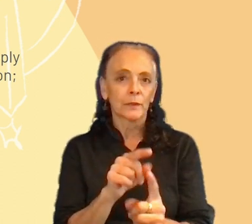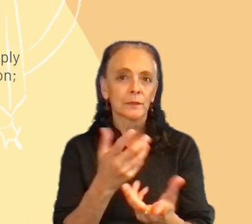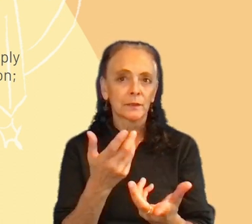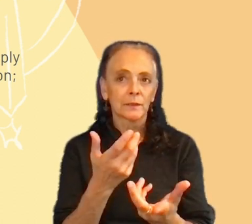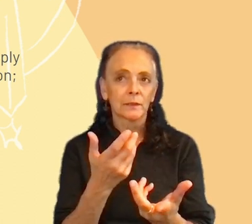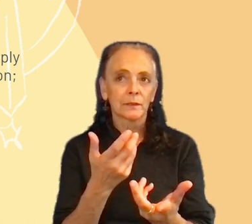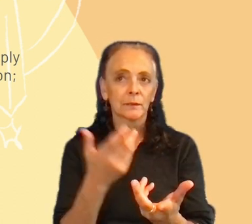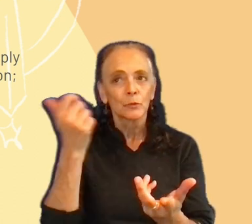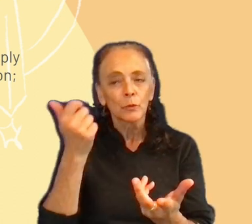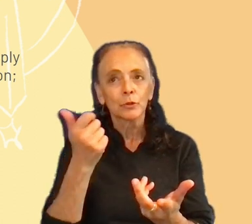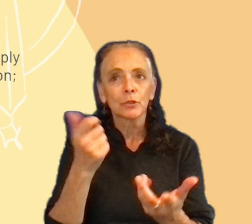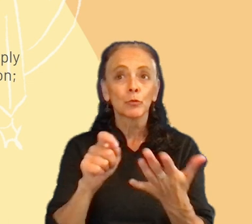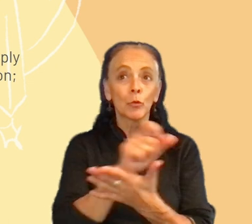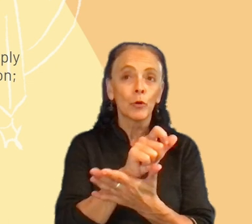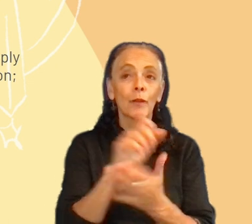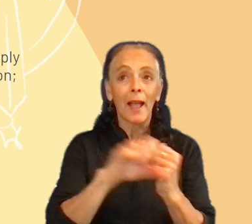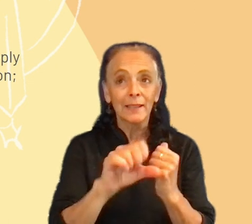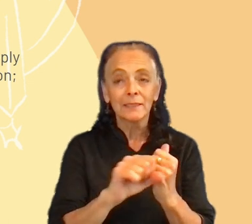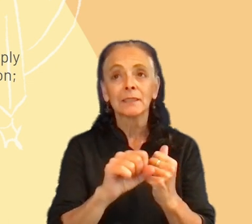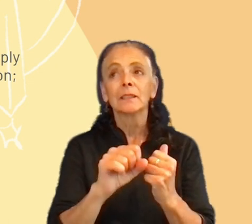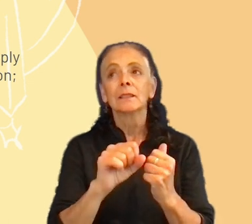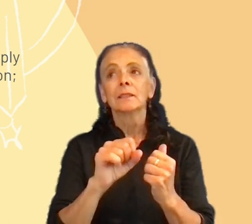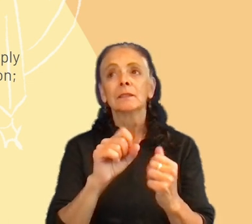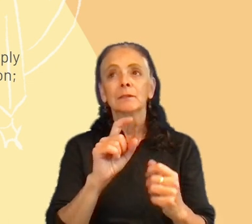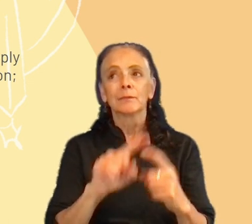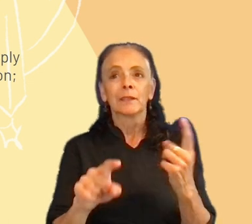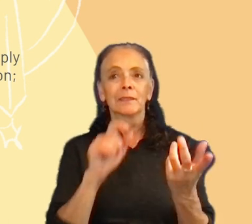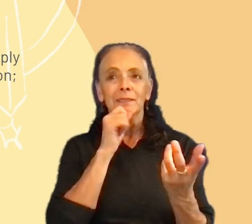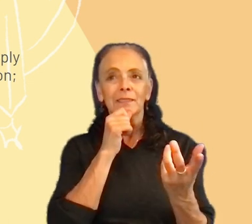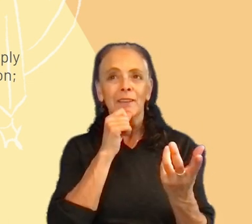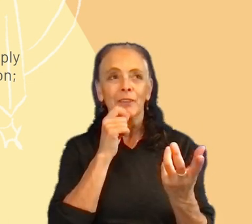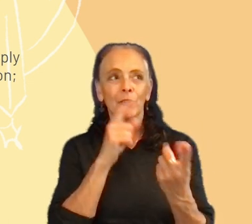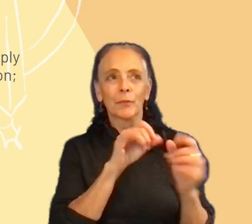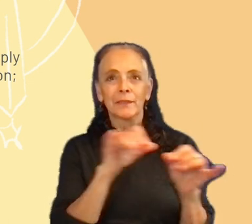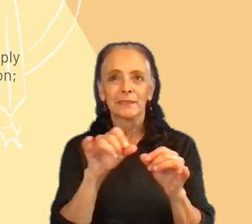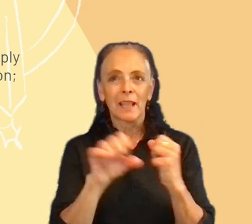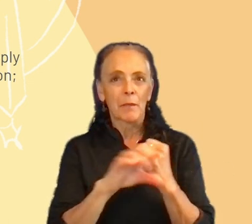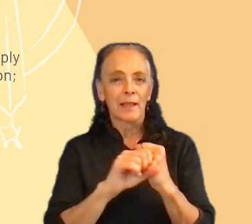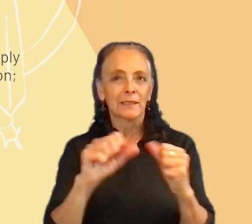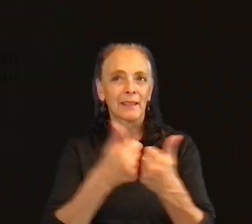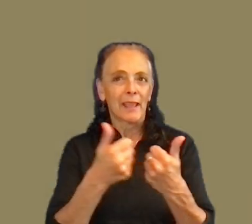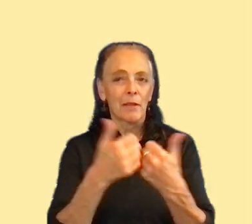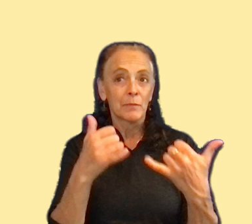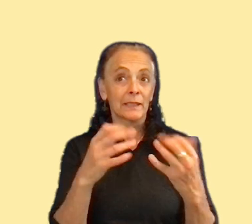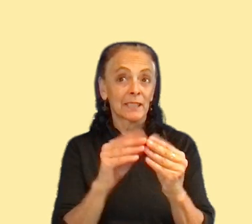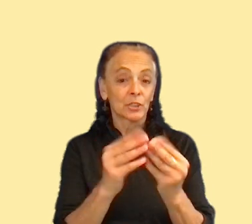subscription remove ads and they are suffering from from this these same ads in the gameplay session